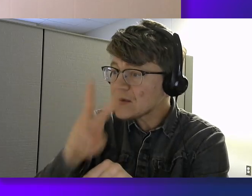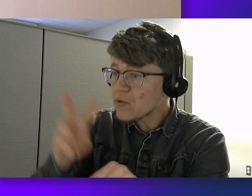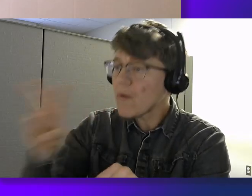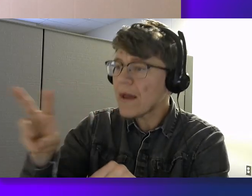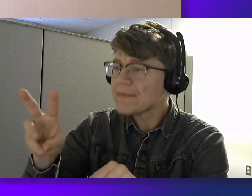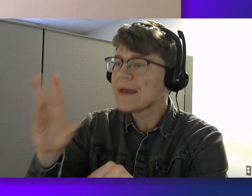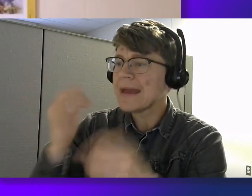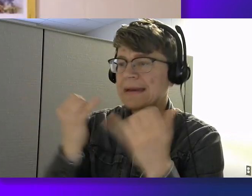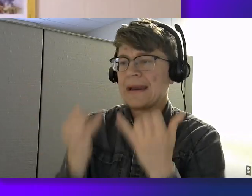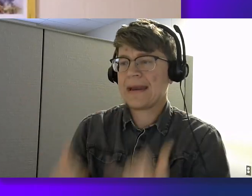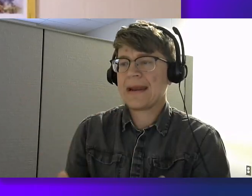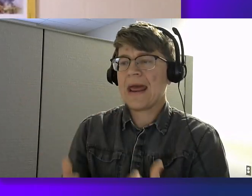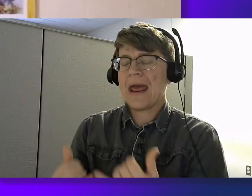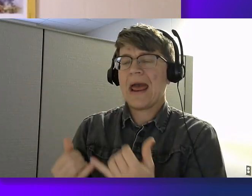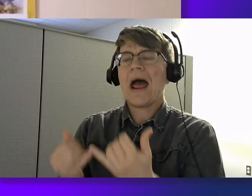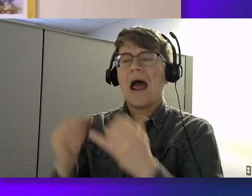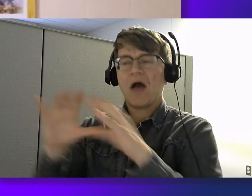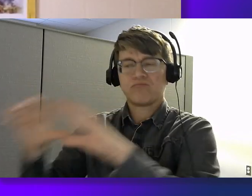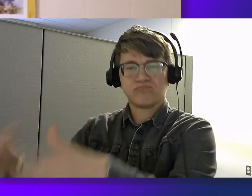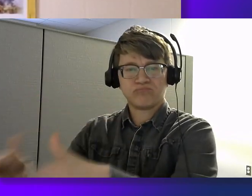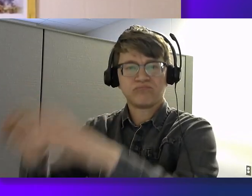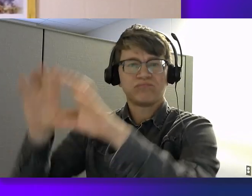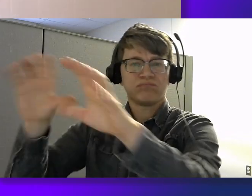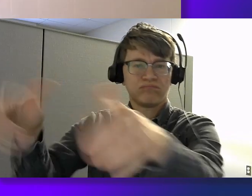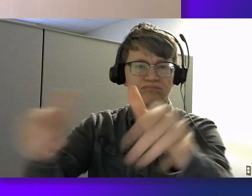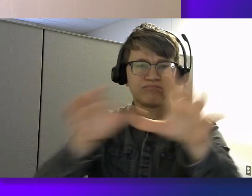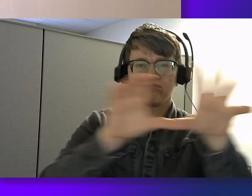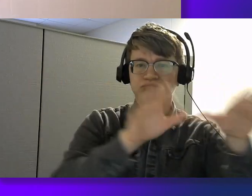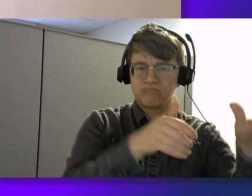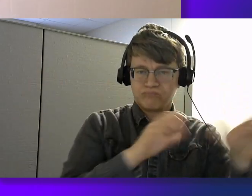easily accessible. Can your pages already be found by Google?